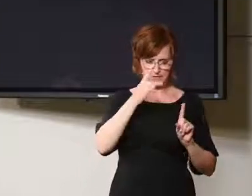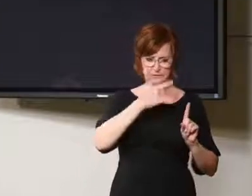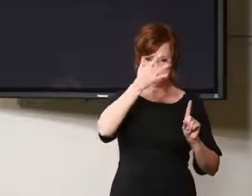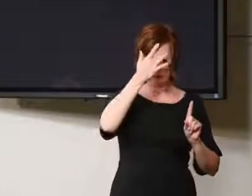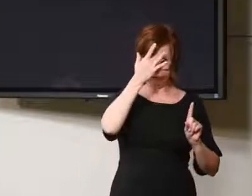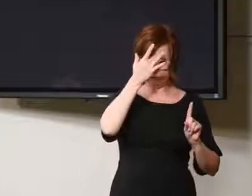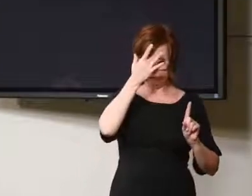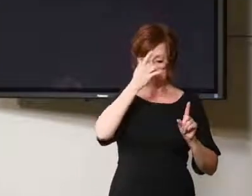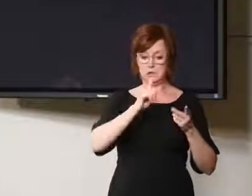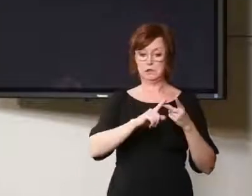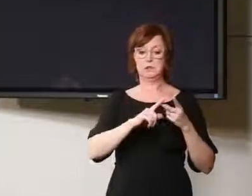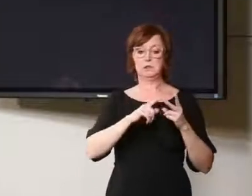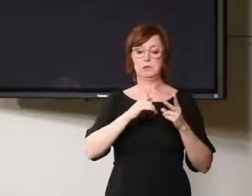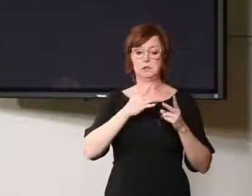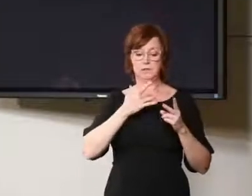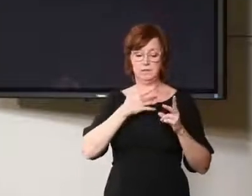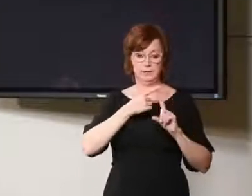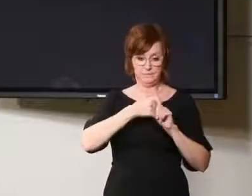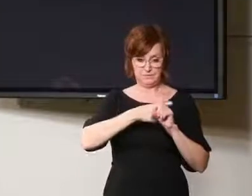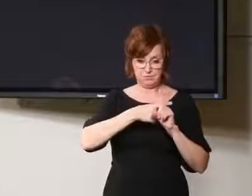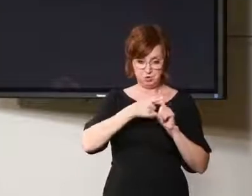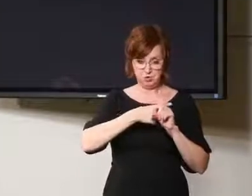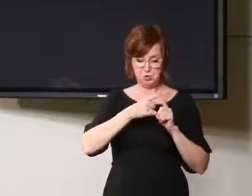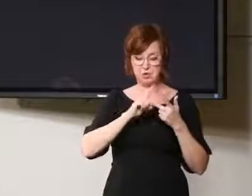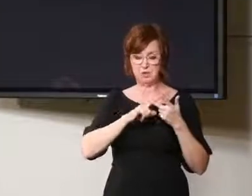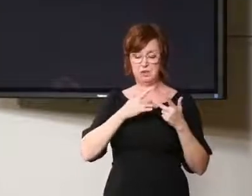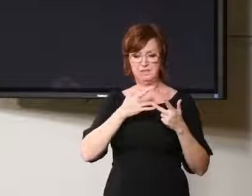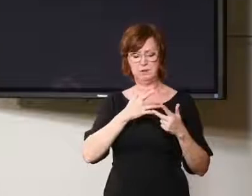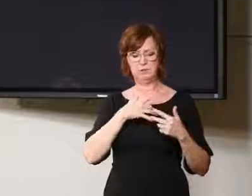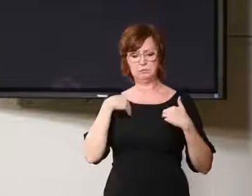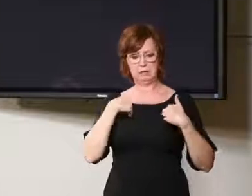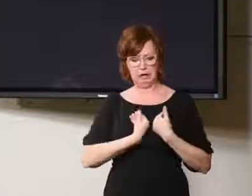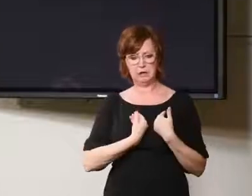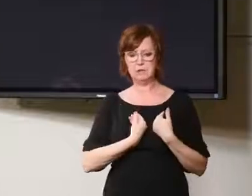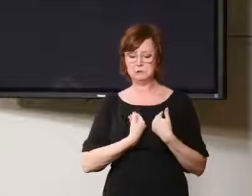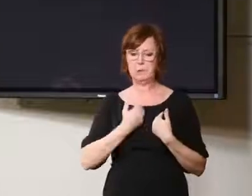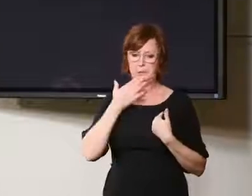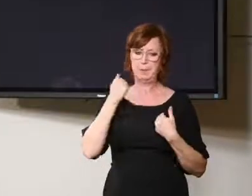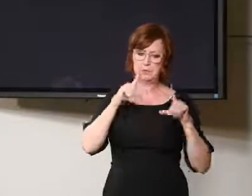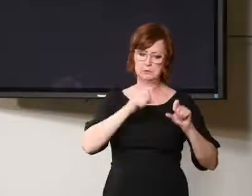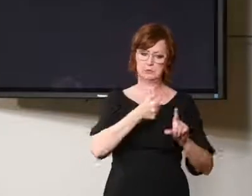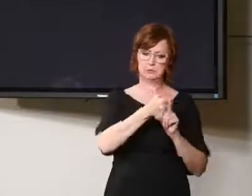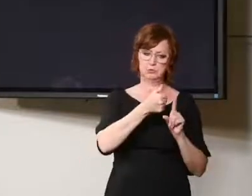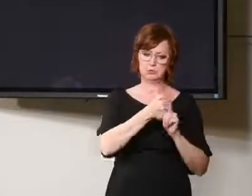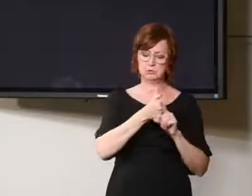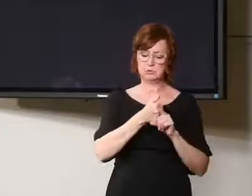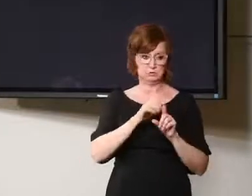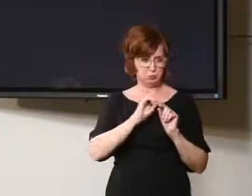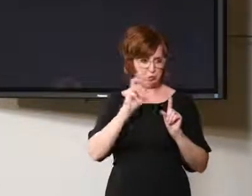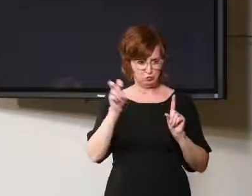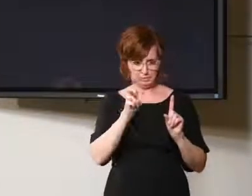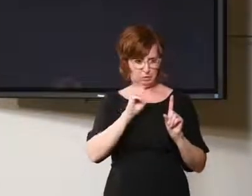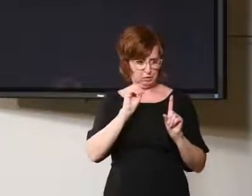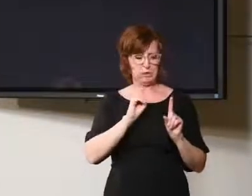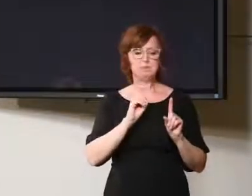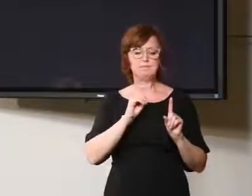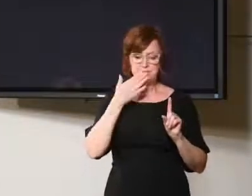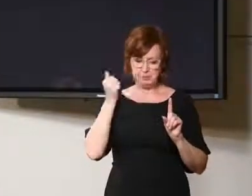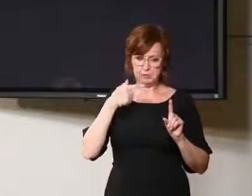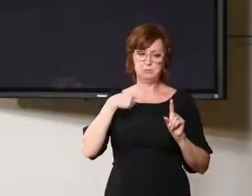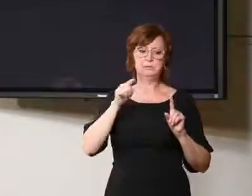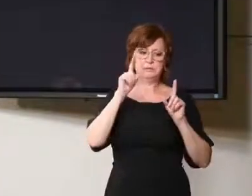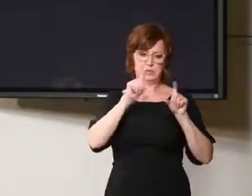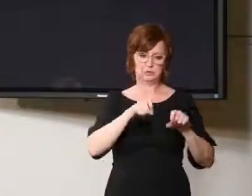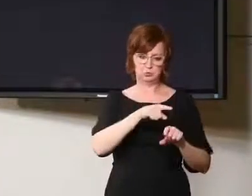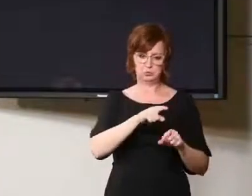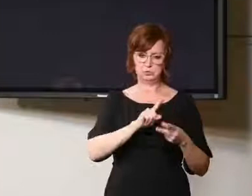traveled to get tested. That allows for their clinical management, especially if the symptoms are getting worse or they have underlying conditions.